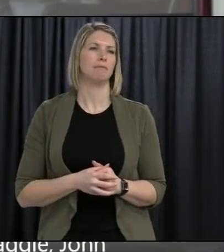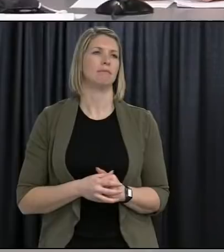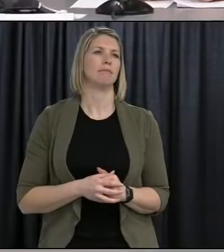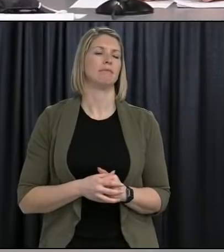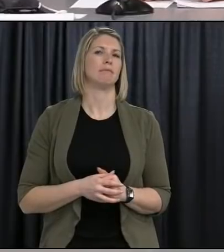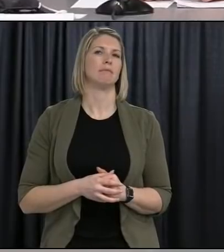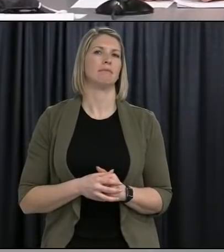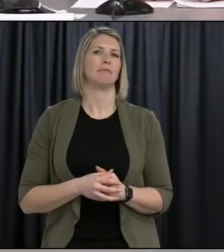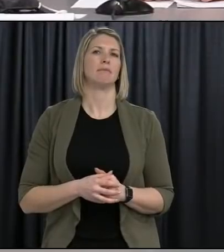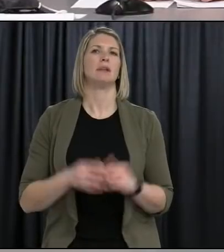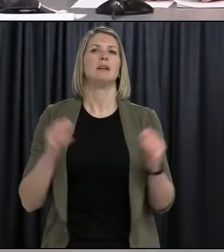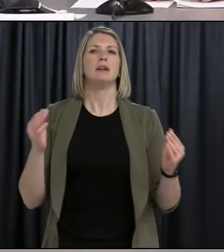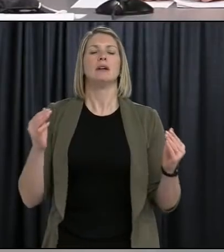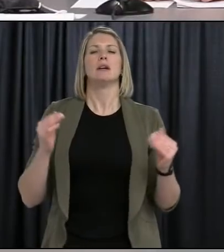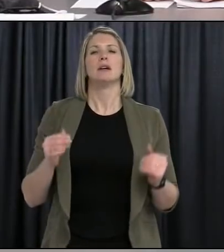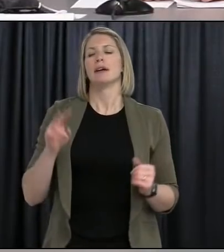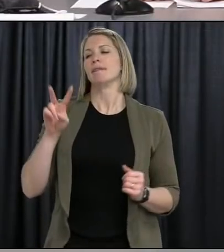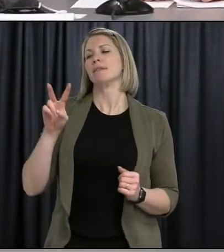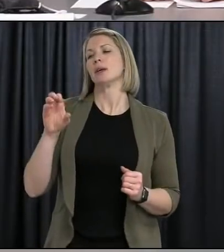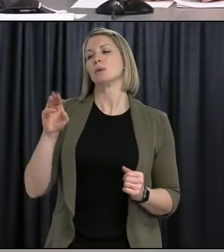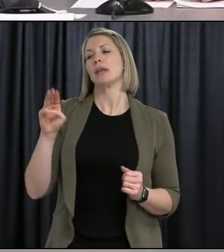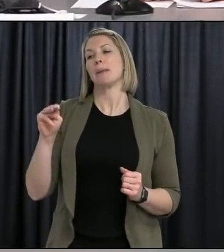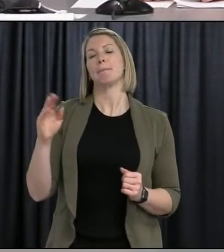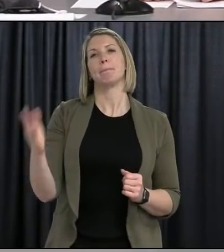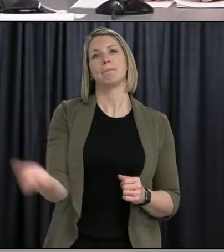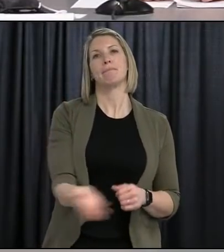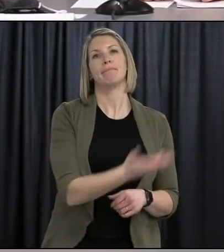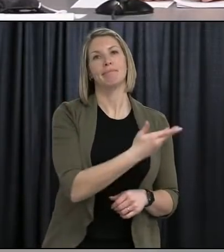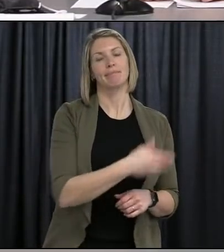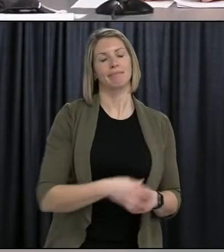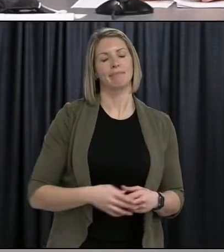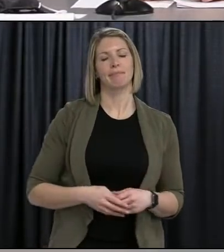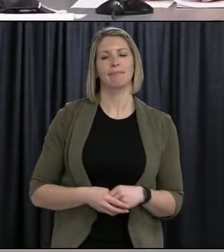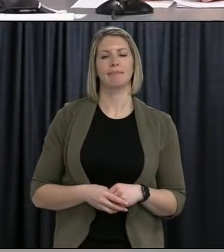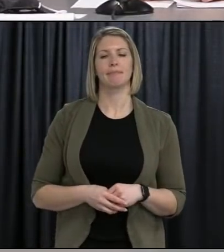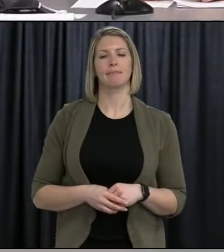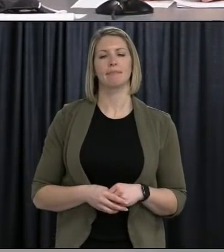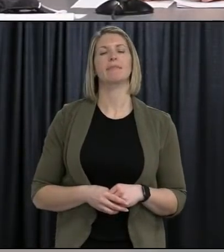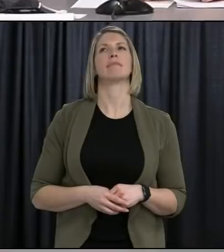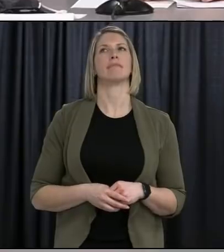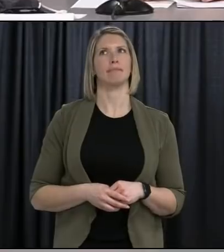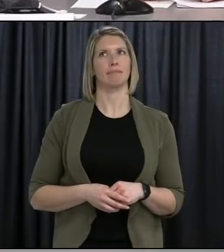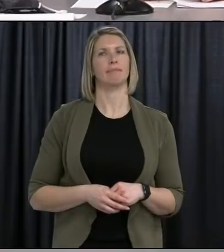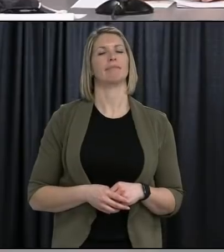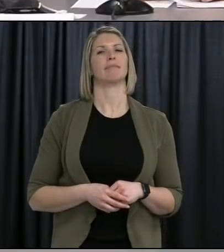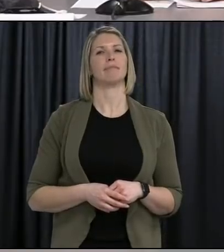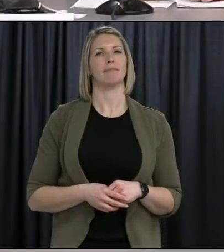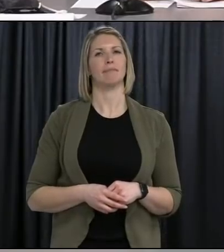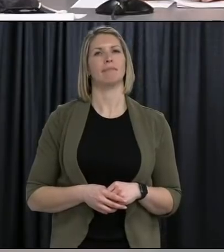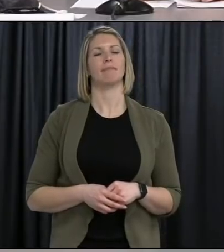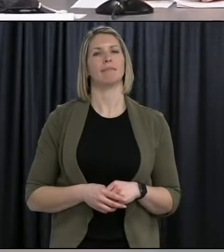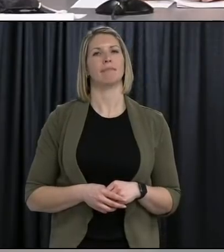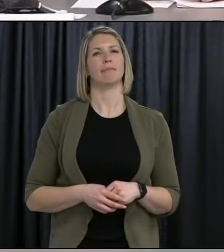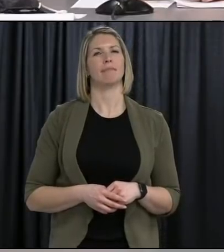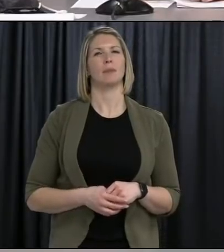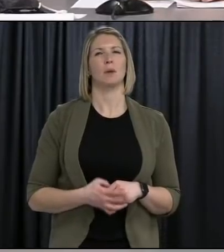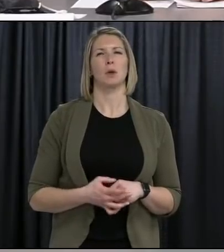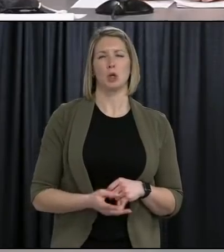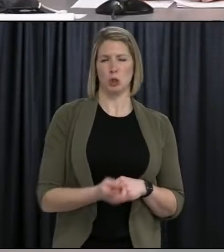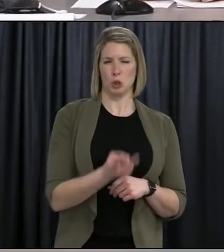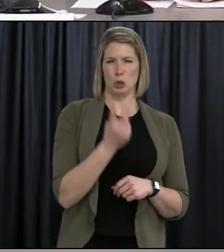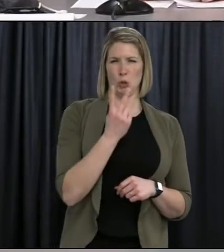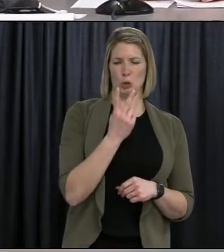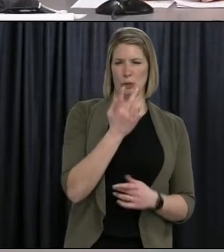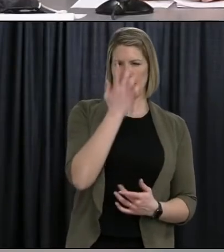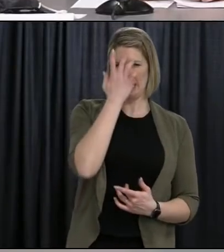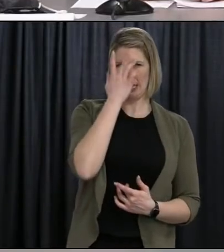Brian Callahan with VOCM, do you have a final question? Yes, thanks. The central cases, the two cases in